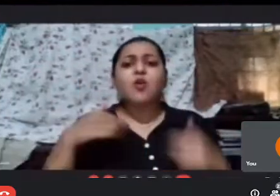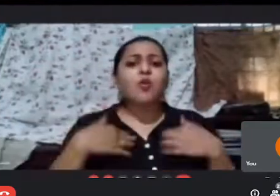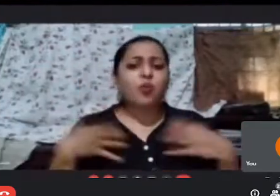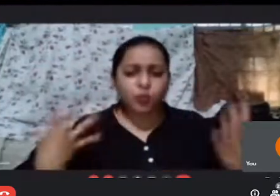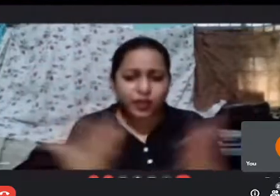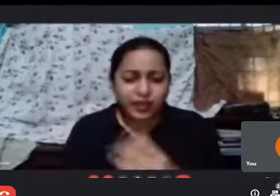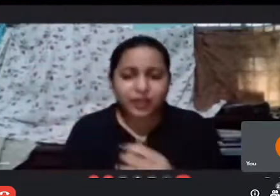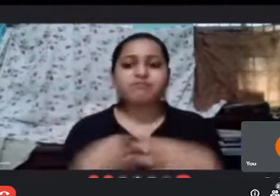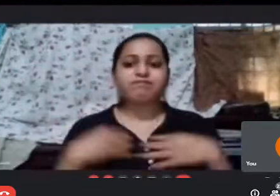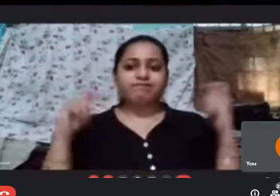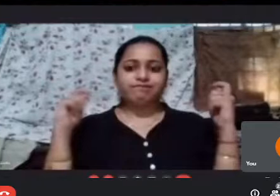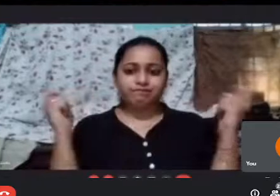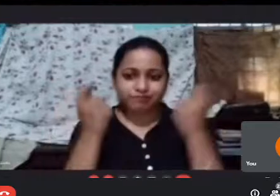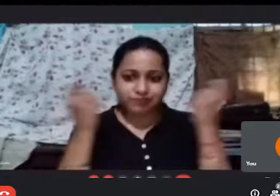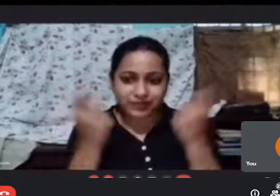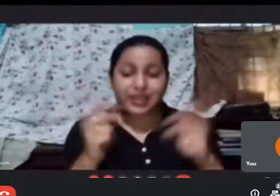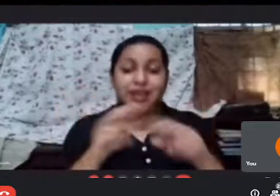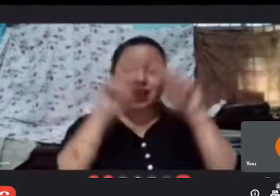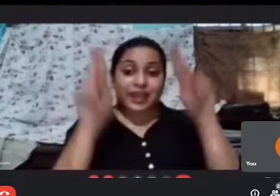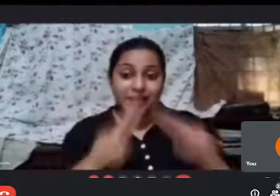Day of Sign Languages.